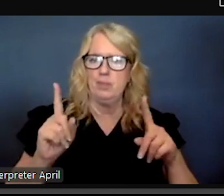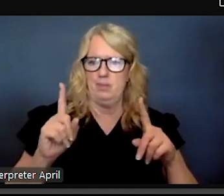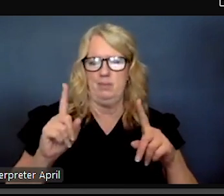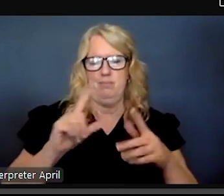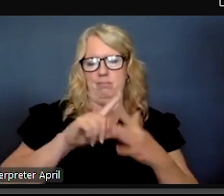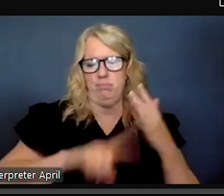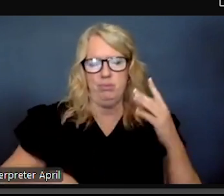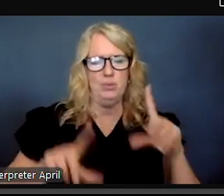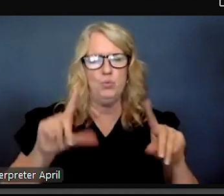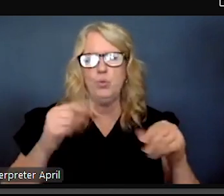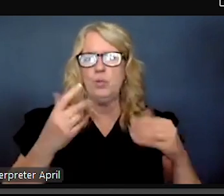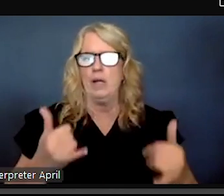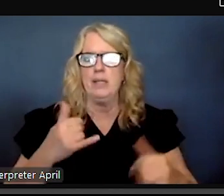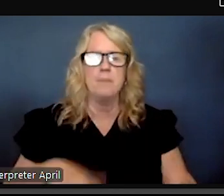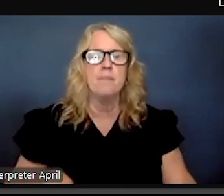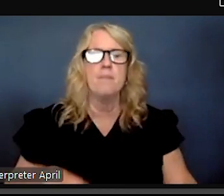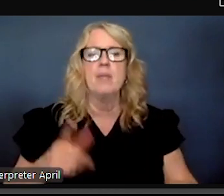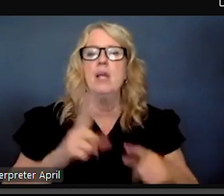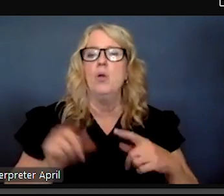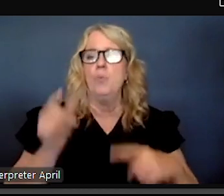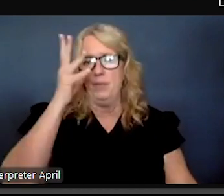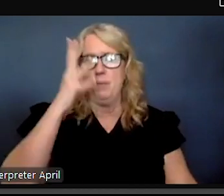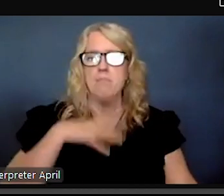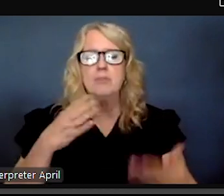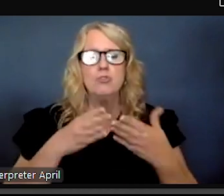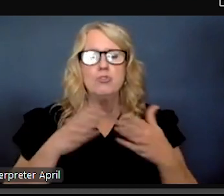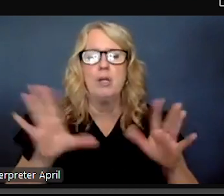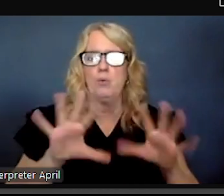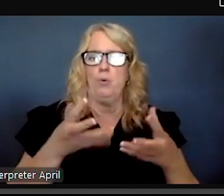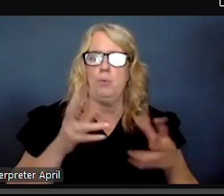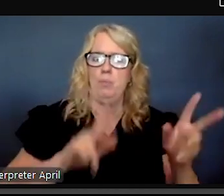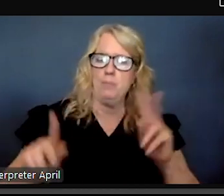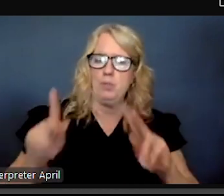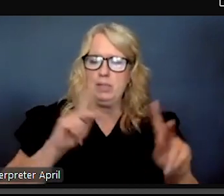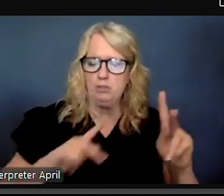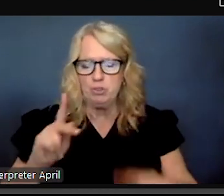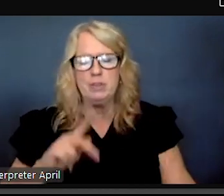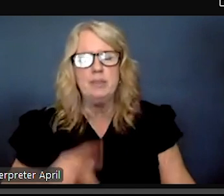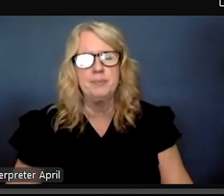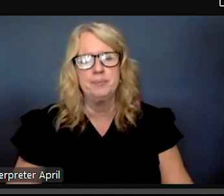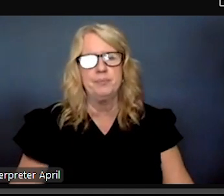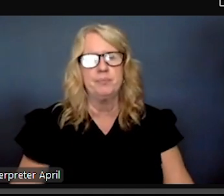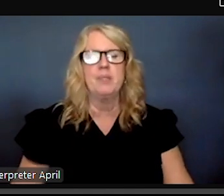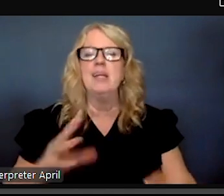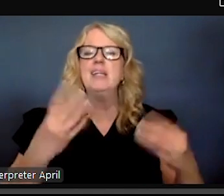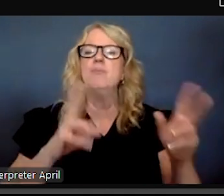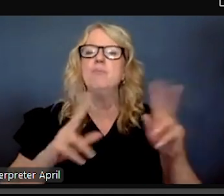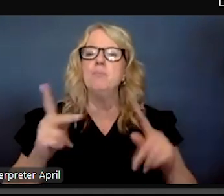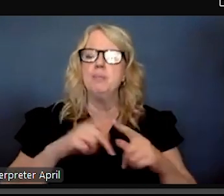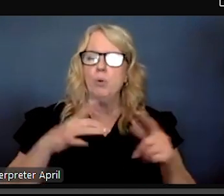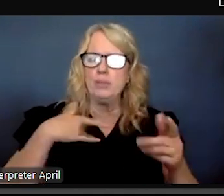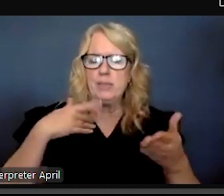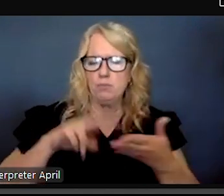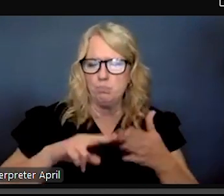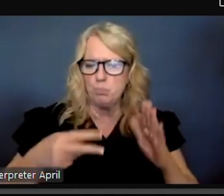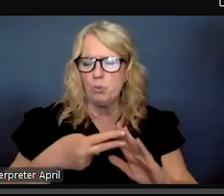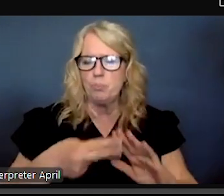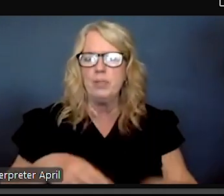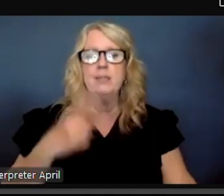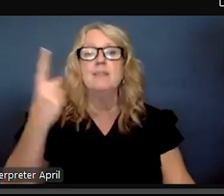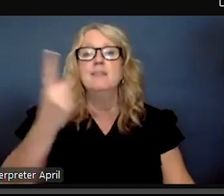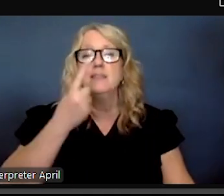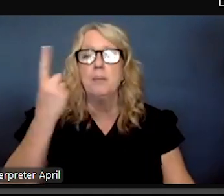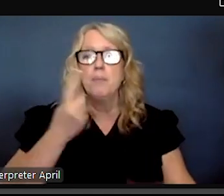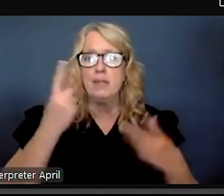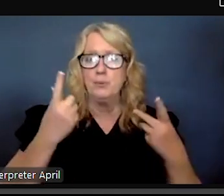right now. Was with the men's general population and the women's general population. gives people sense of purpose, something to